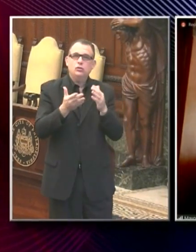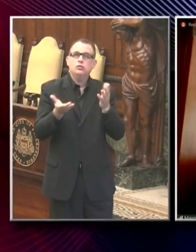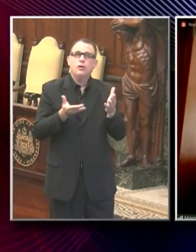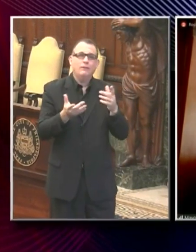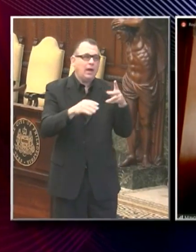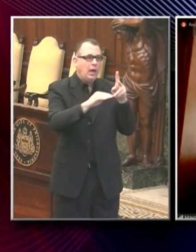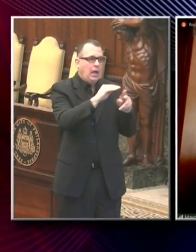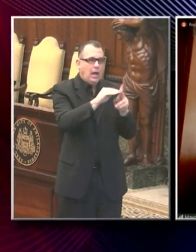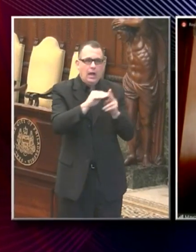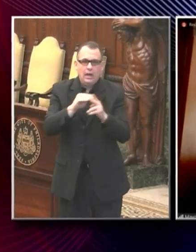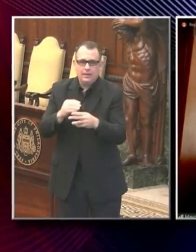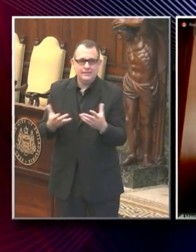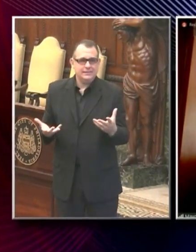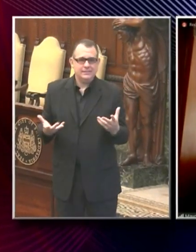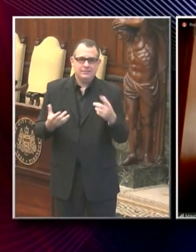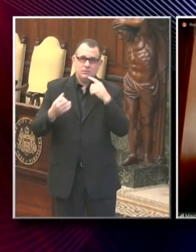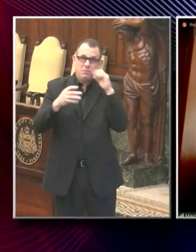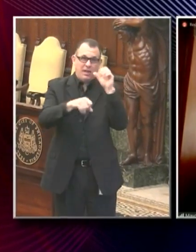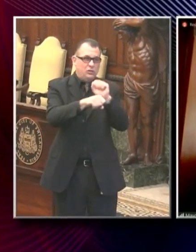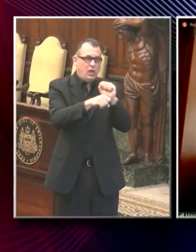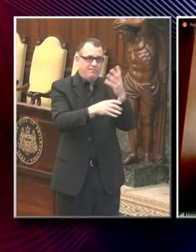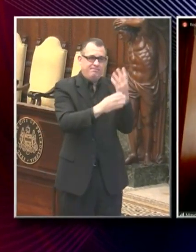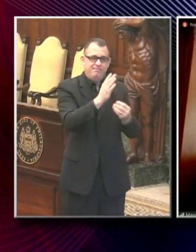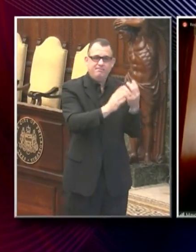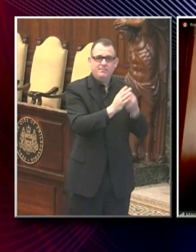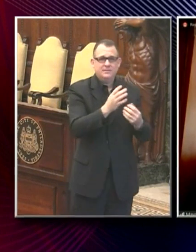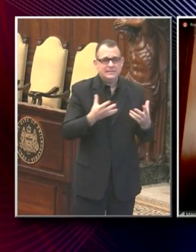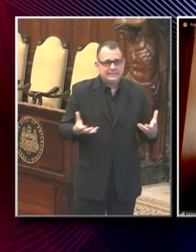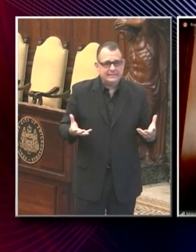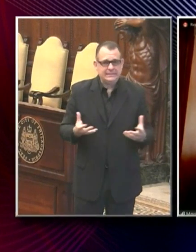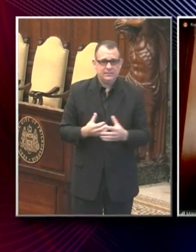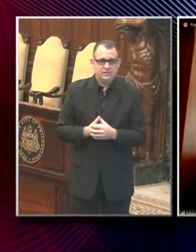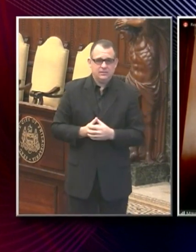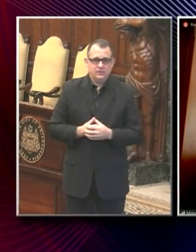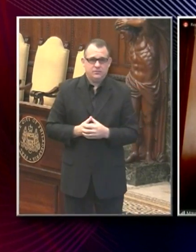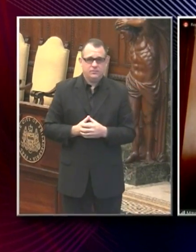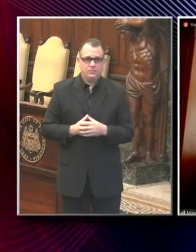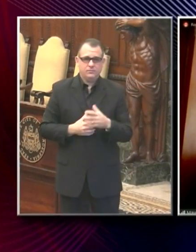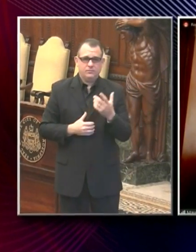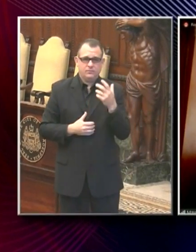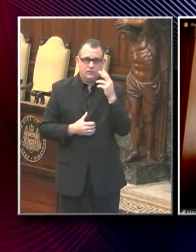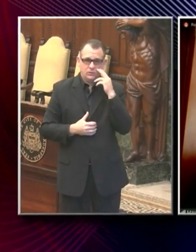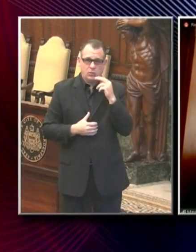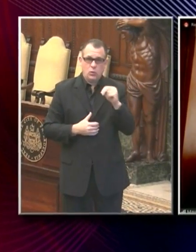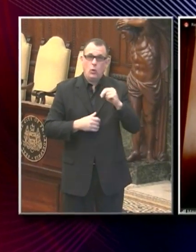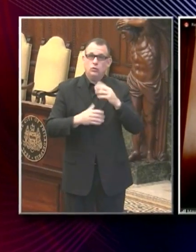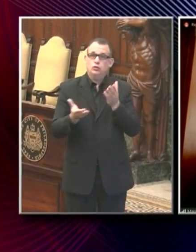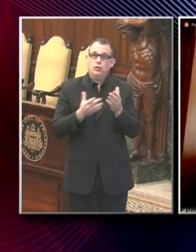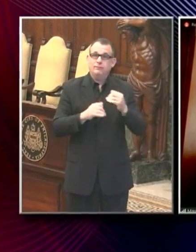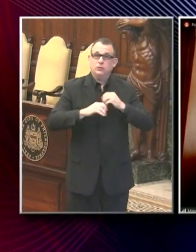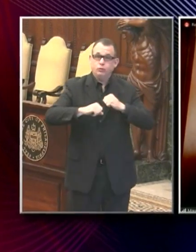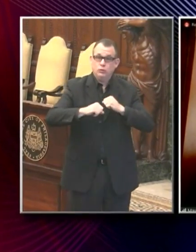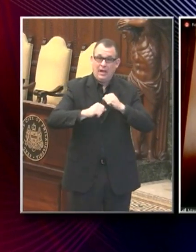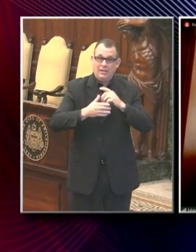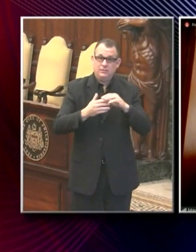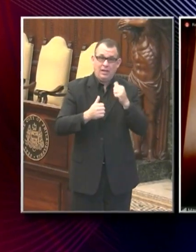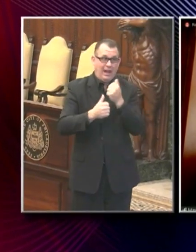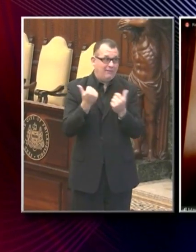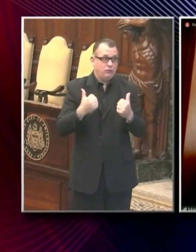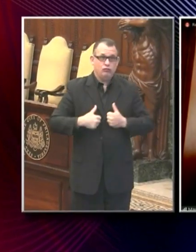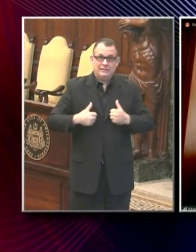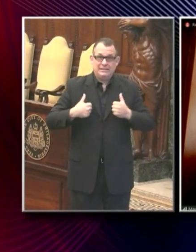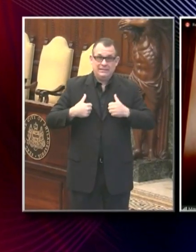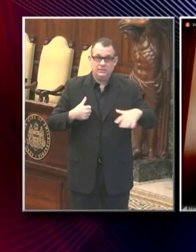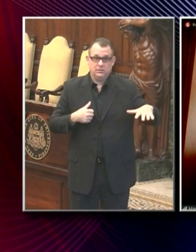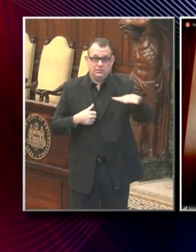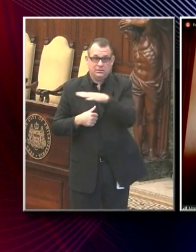jobs. Still, we have prioritized core services, protected our most vulnerable residents, and maintained our financial flexibility to enable